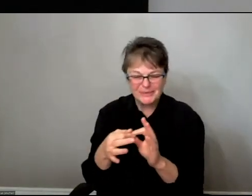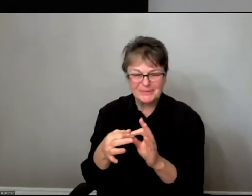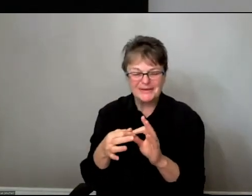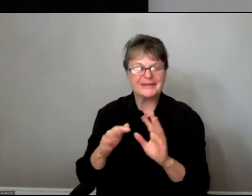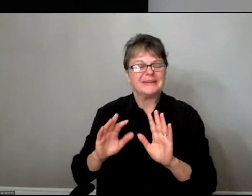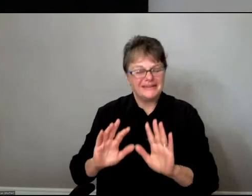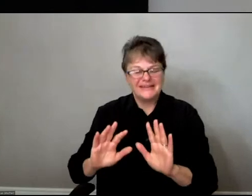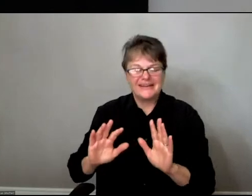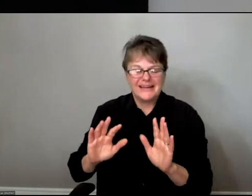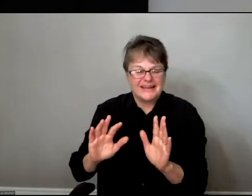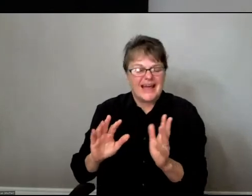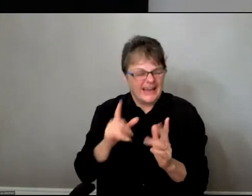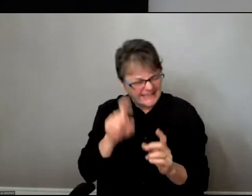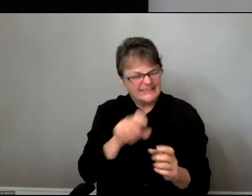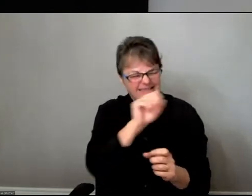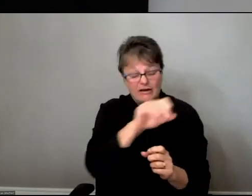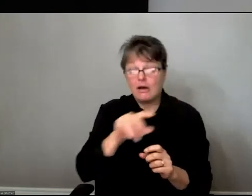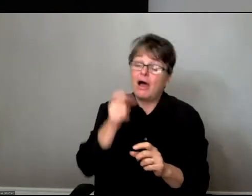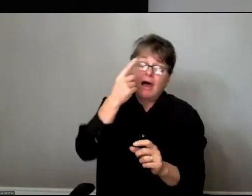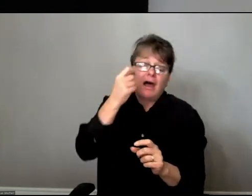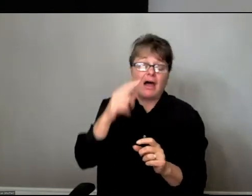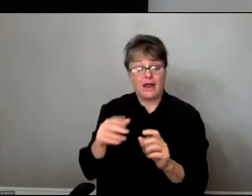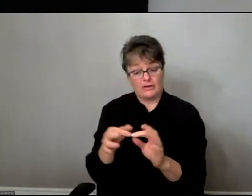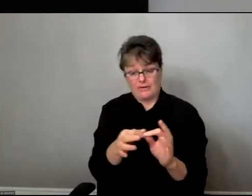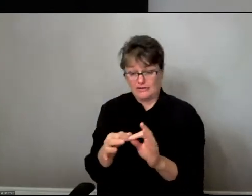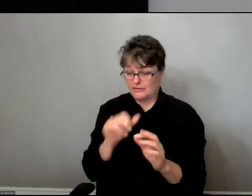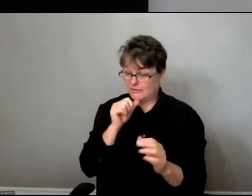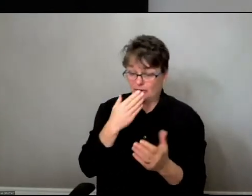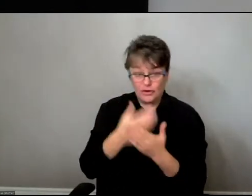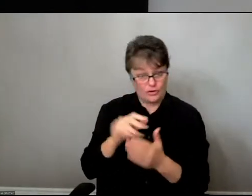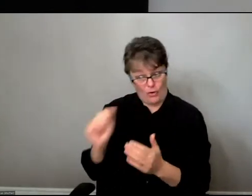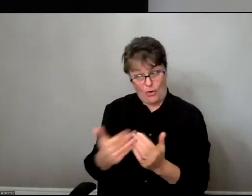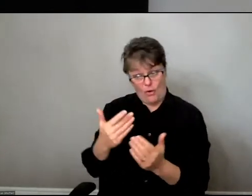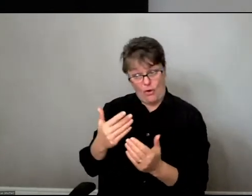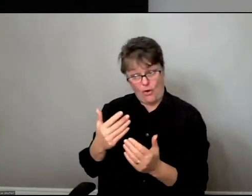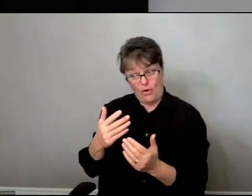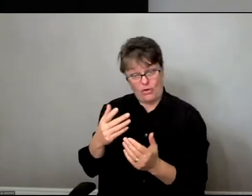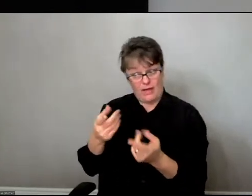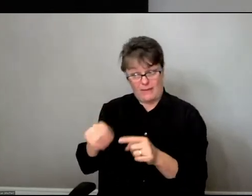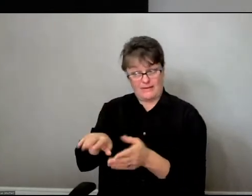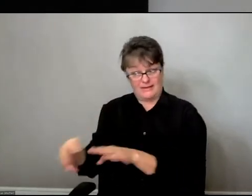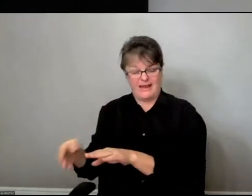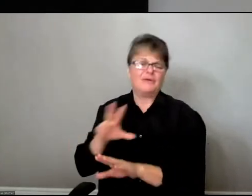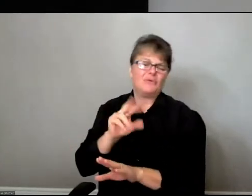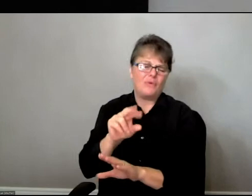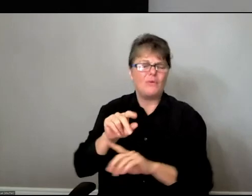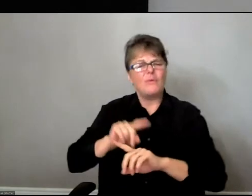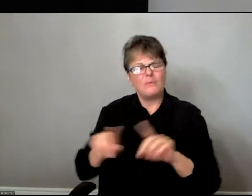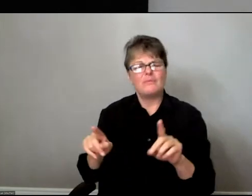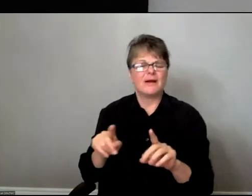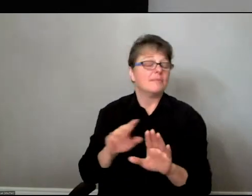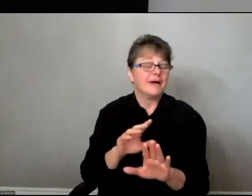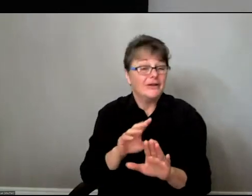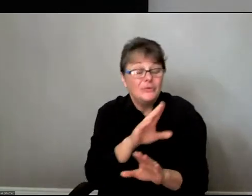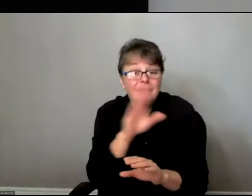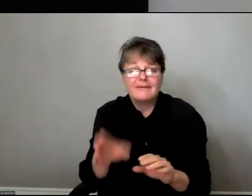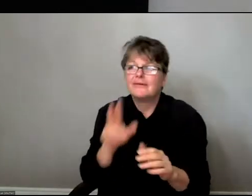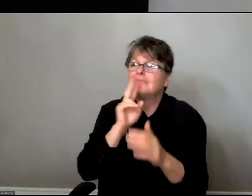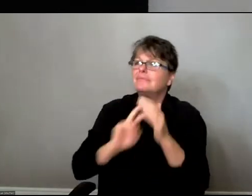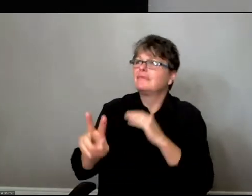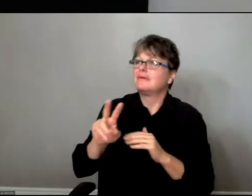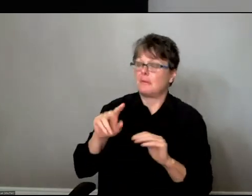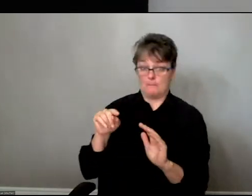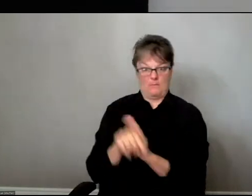violence always has that potential. Murder is not something you think is going to happen to you or your